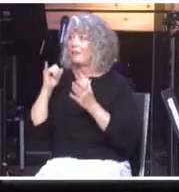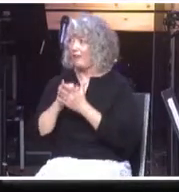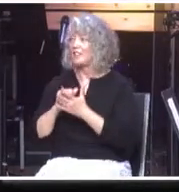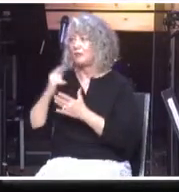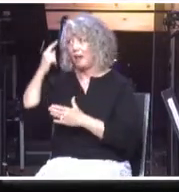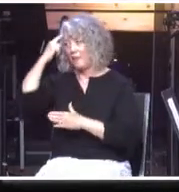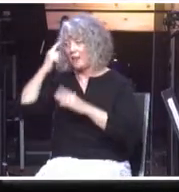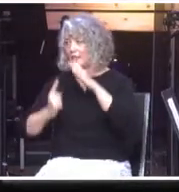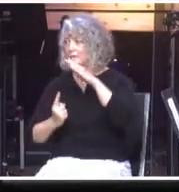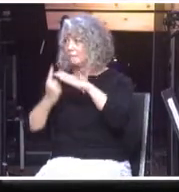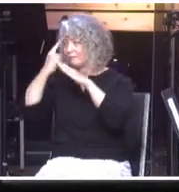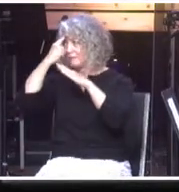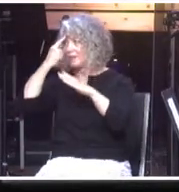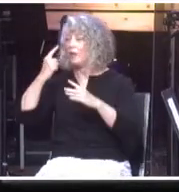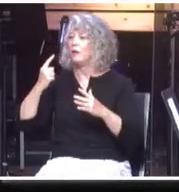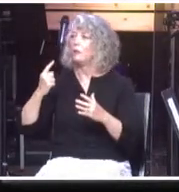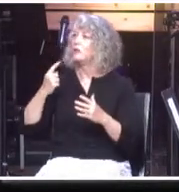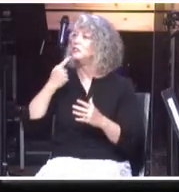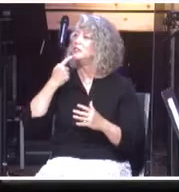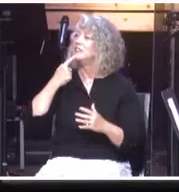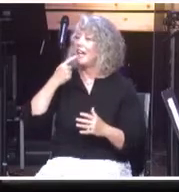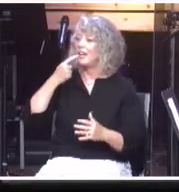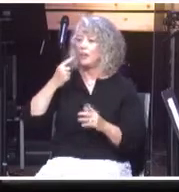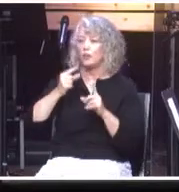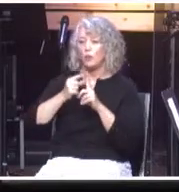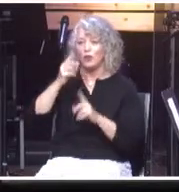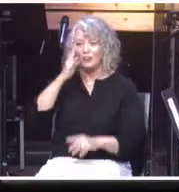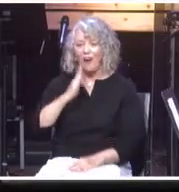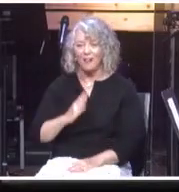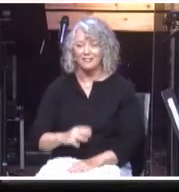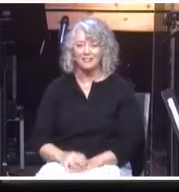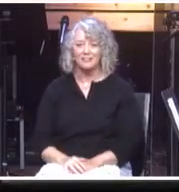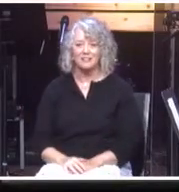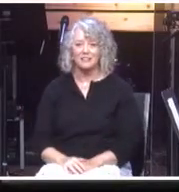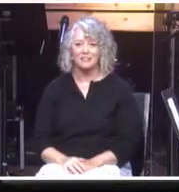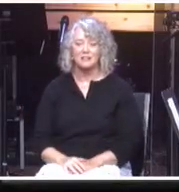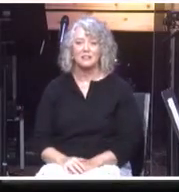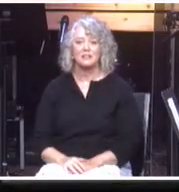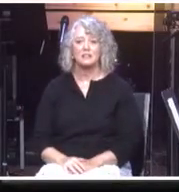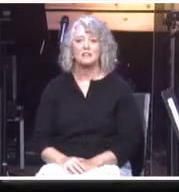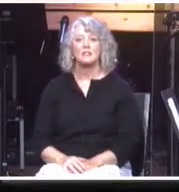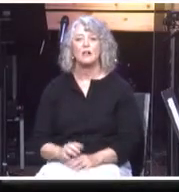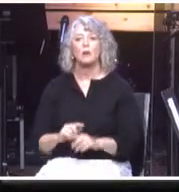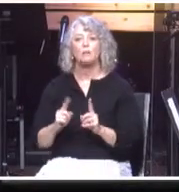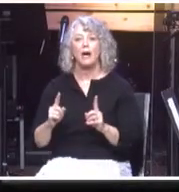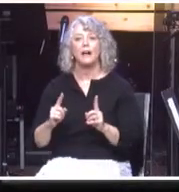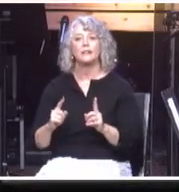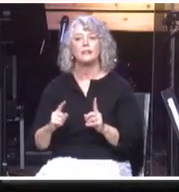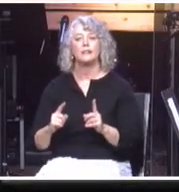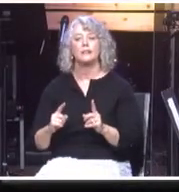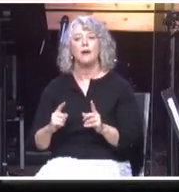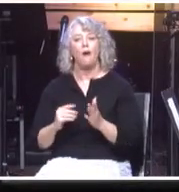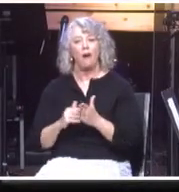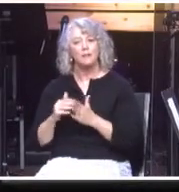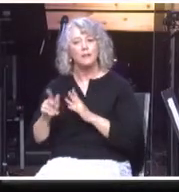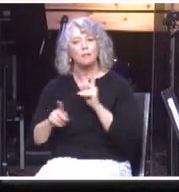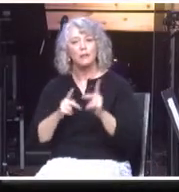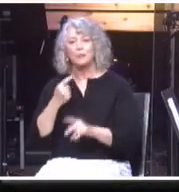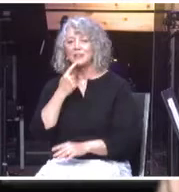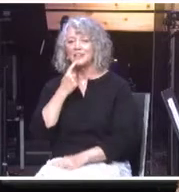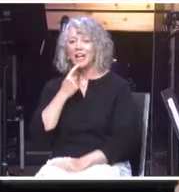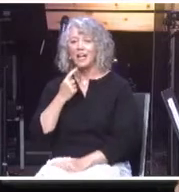Or maybe not very approachable. Still, there are a lot who always think that God is displeased with them.